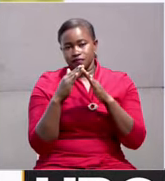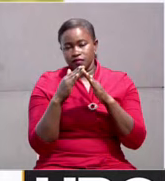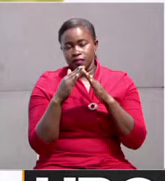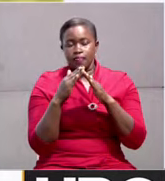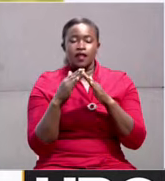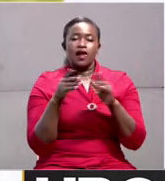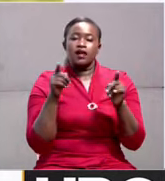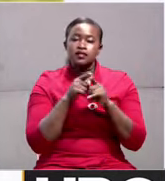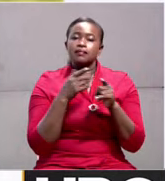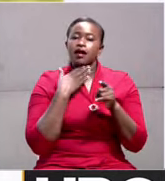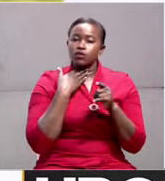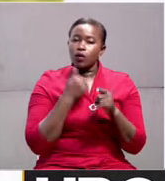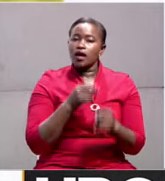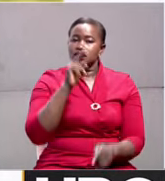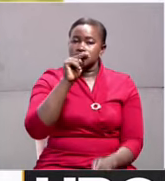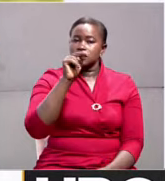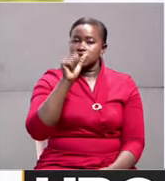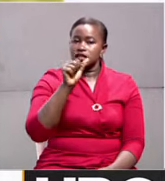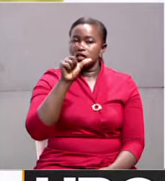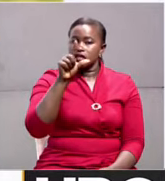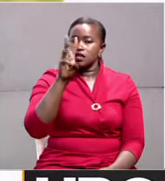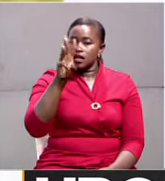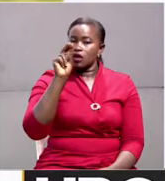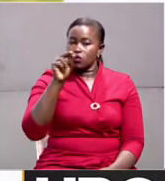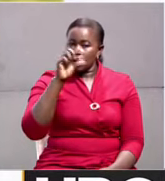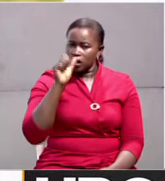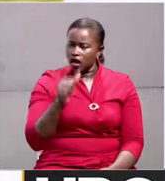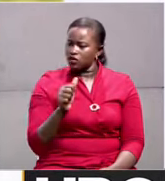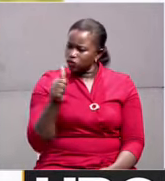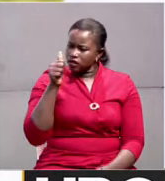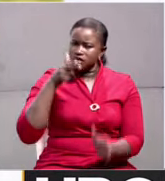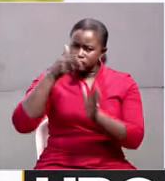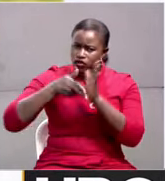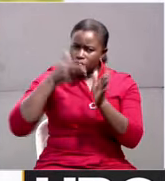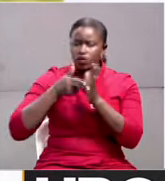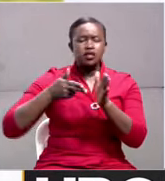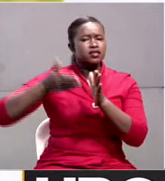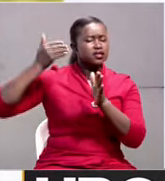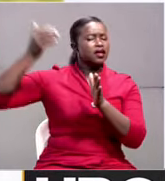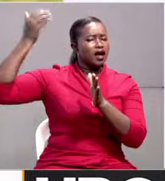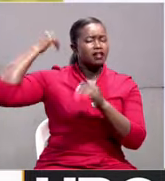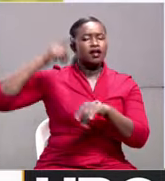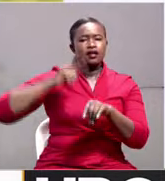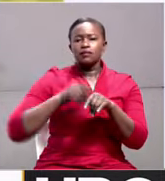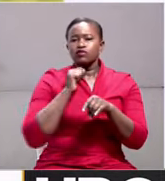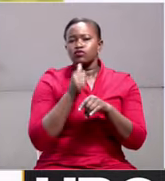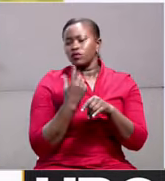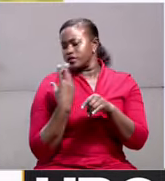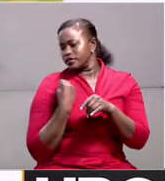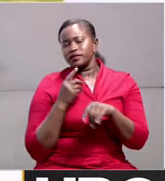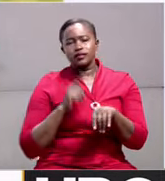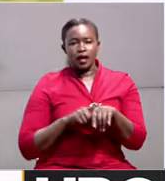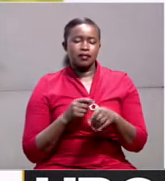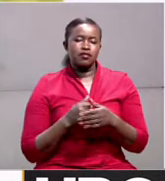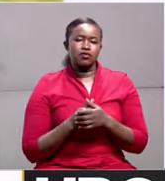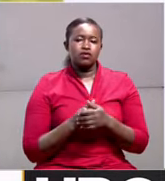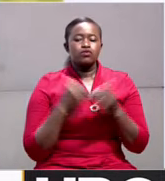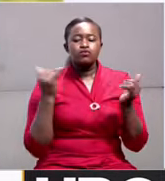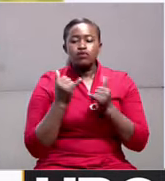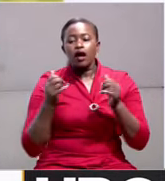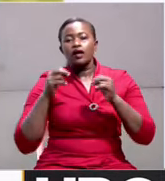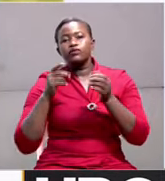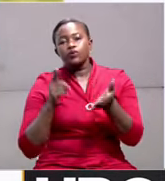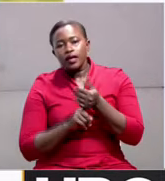And I want Narwanga, you get, you recorded it the other time, not this time, but try to get